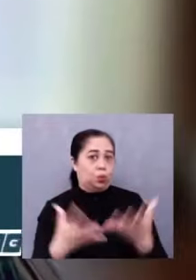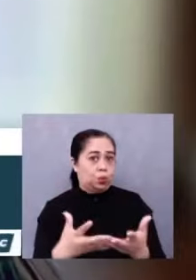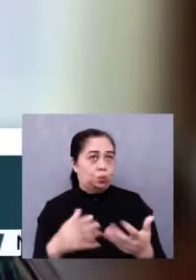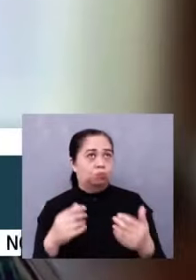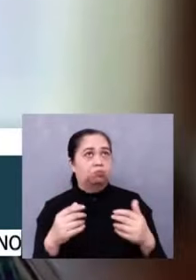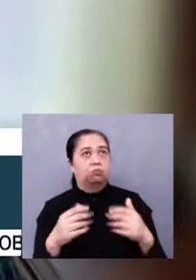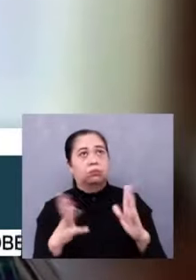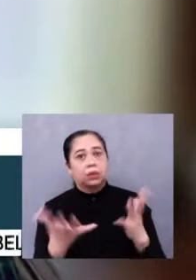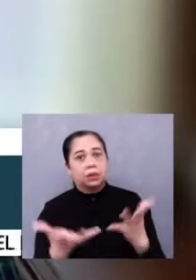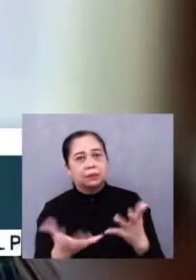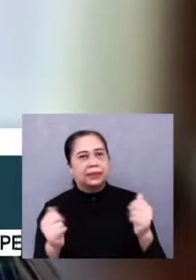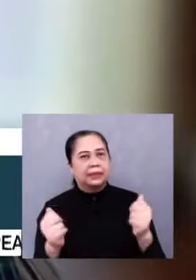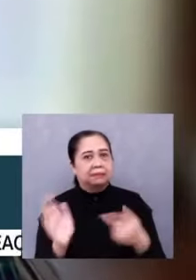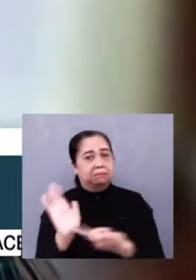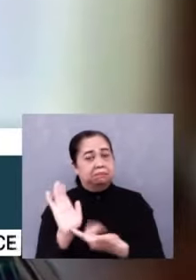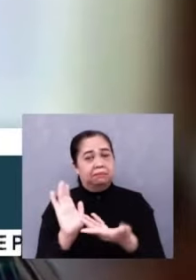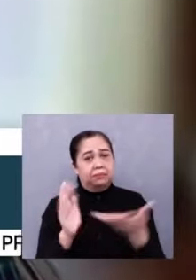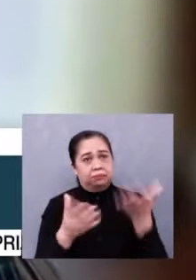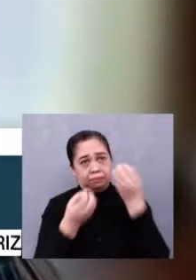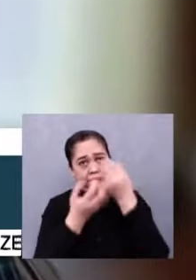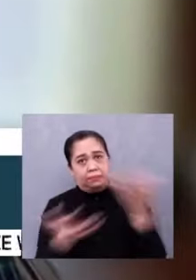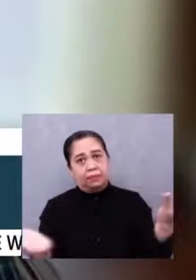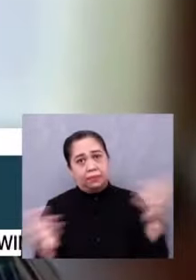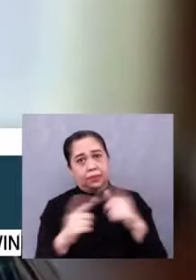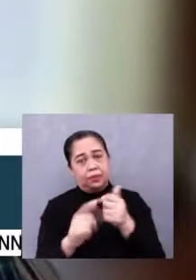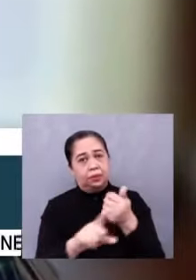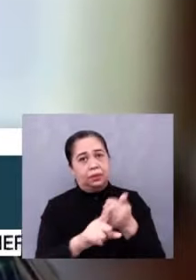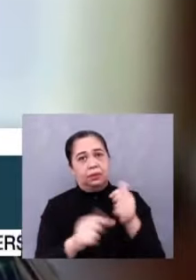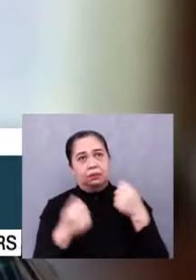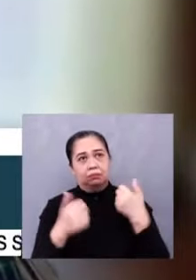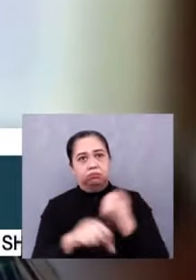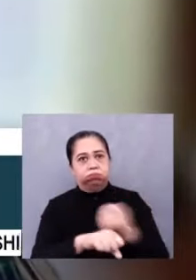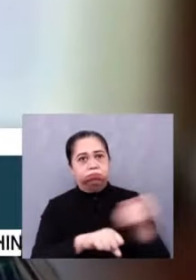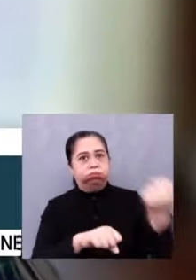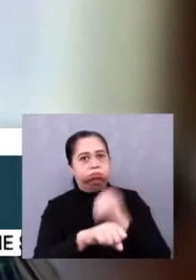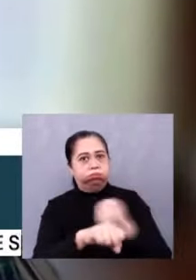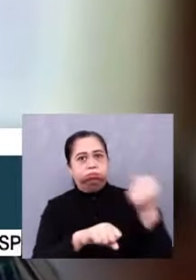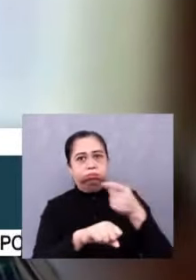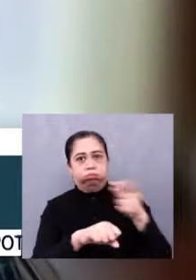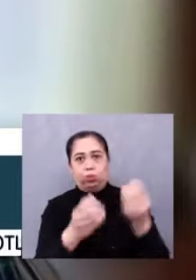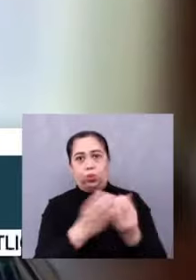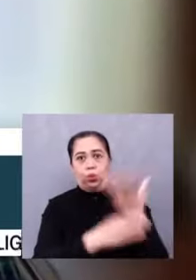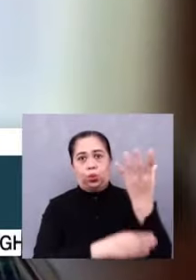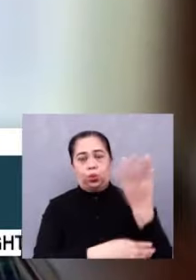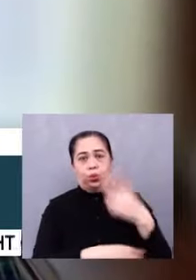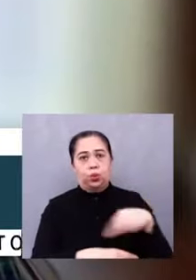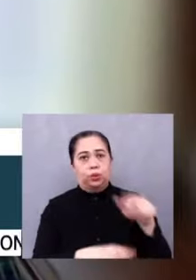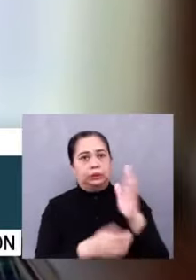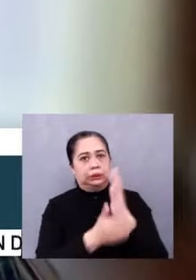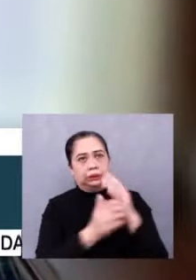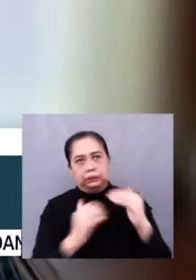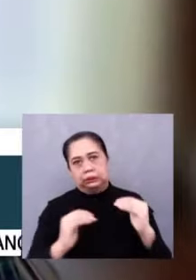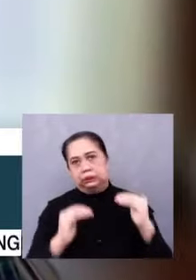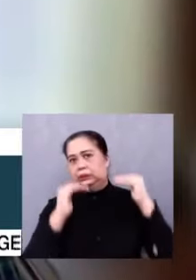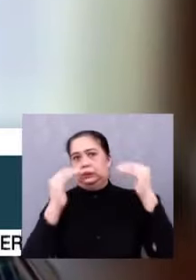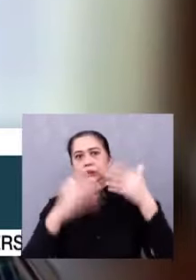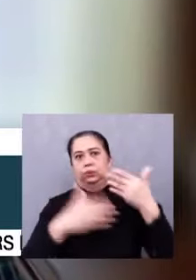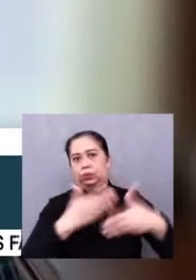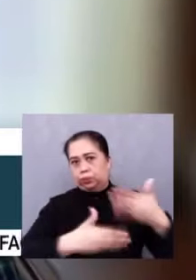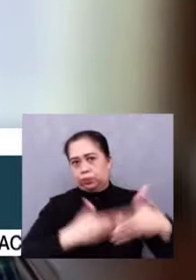kind of speaks to the durability of its growth and the scale of its operation. So that